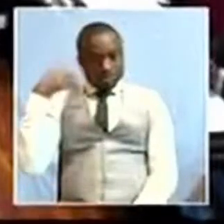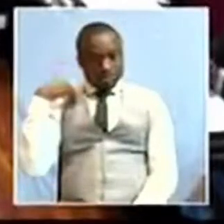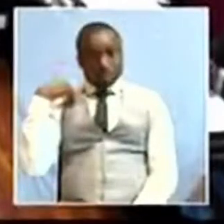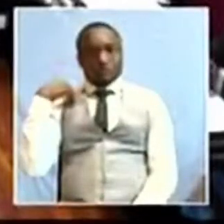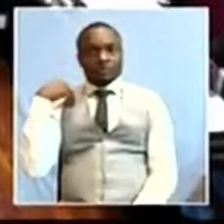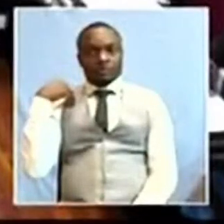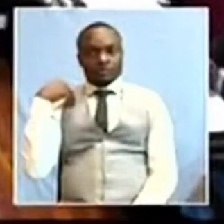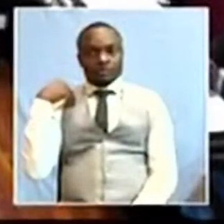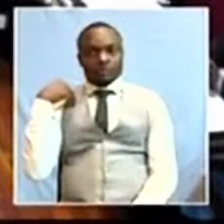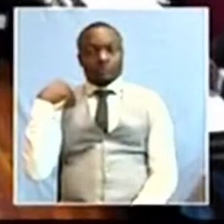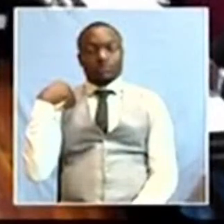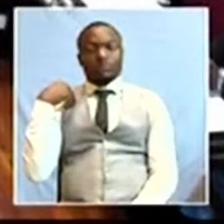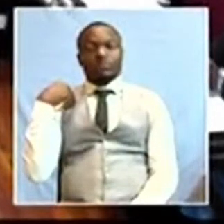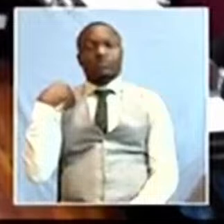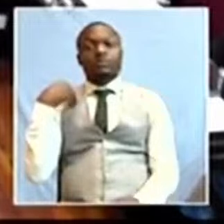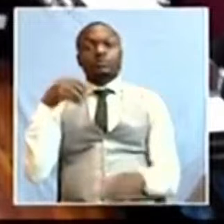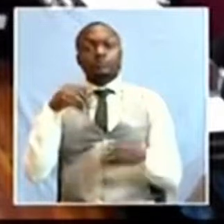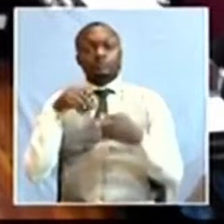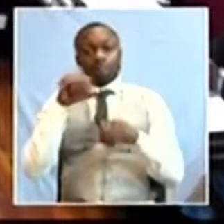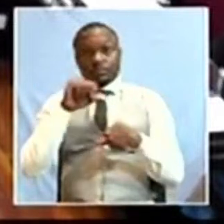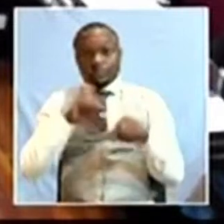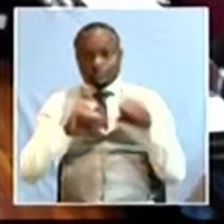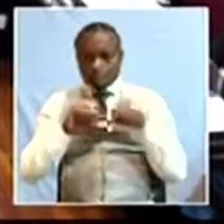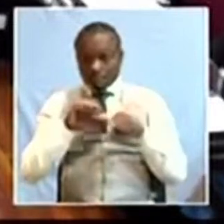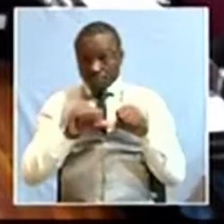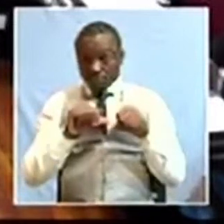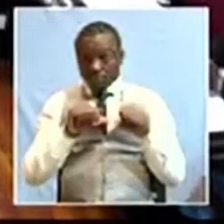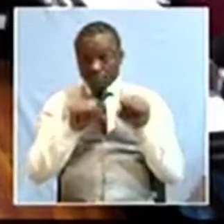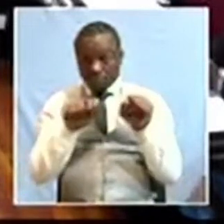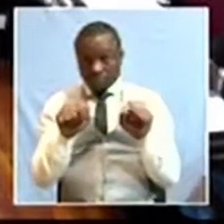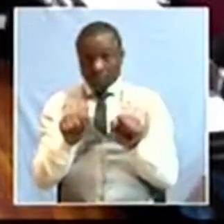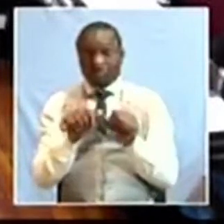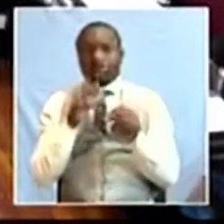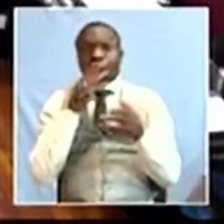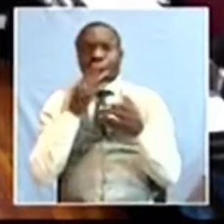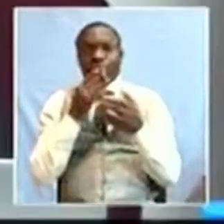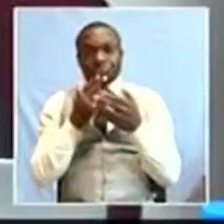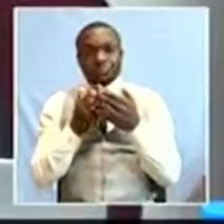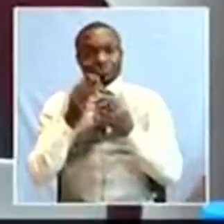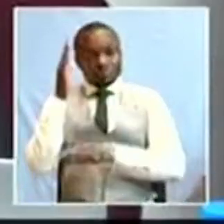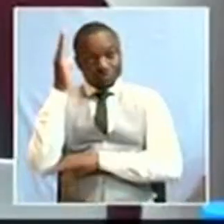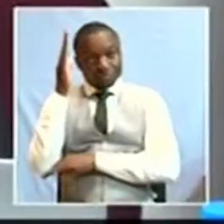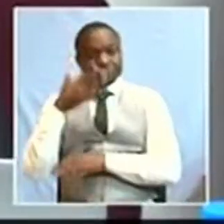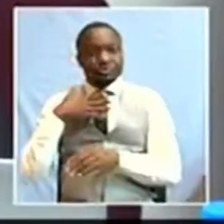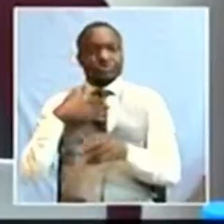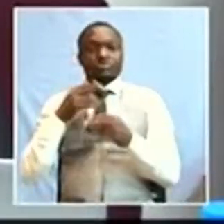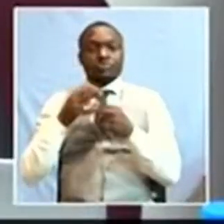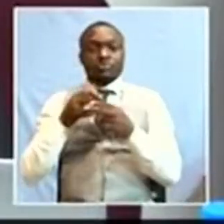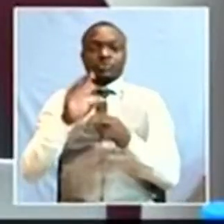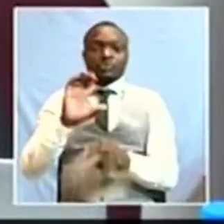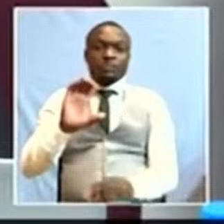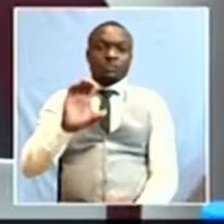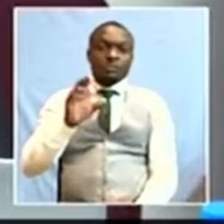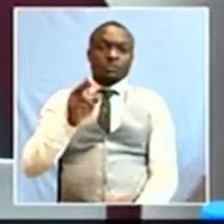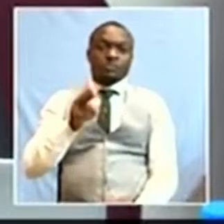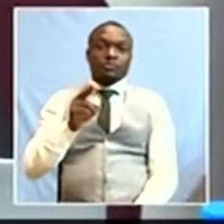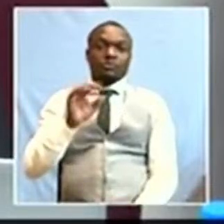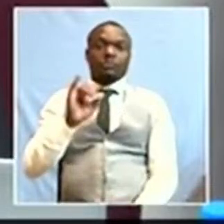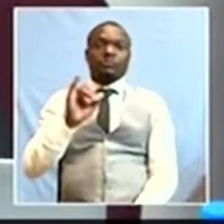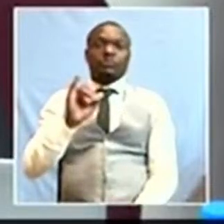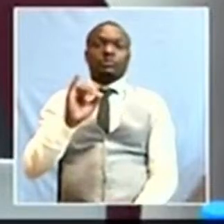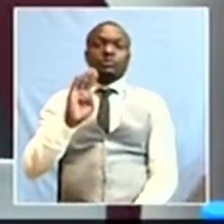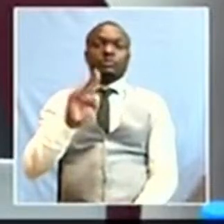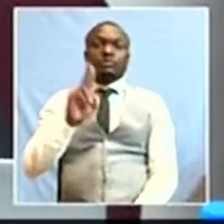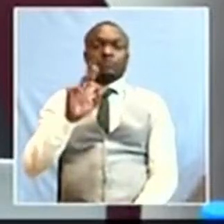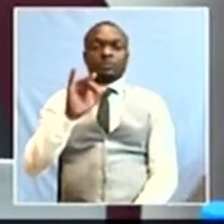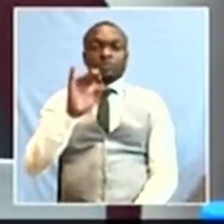Good afternoon, Chair. Good afternoon, members of the committee. Good afternoon, MONZE. My name is Archie Davis, Assistant Director, Local